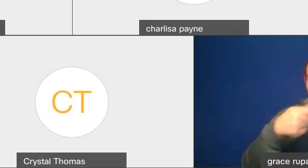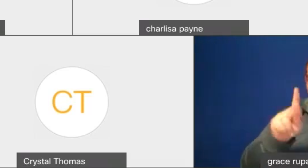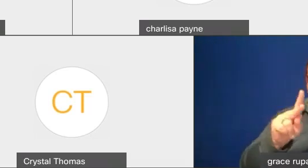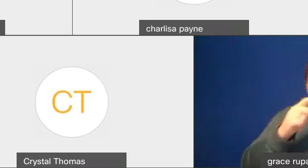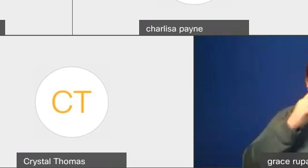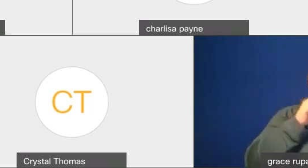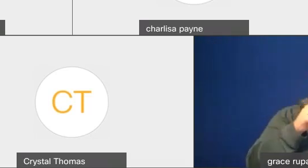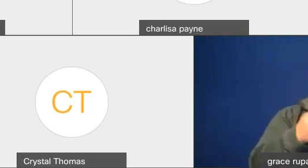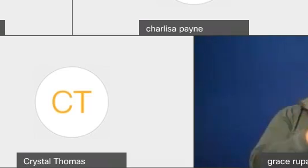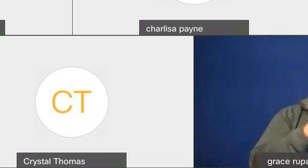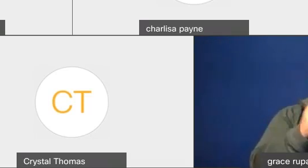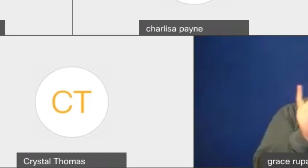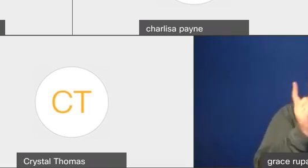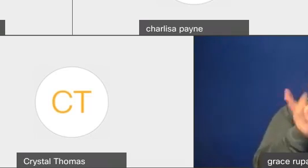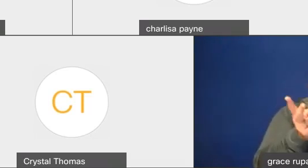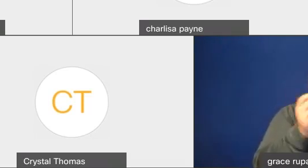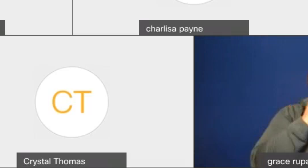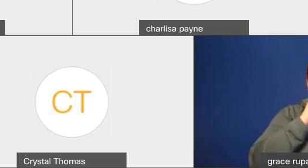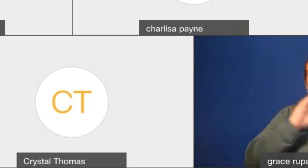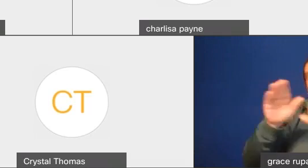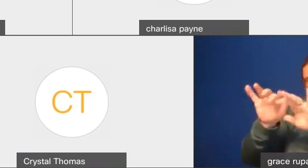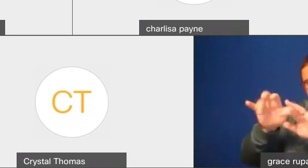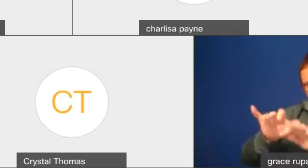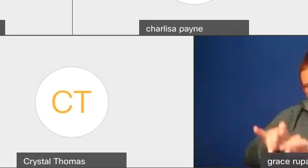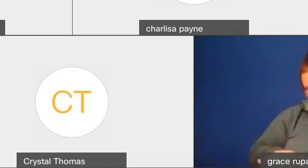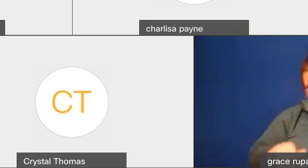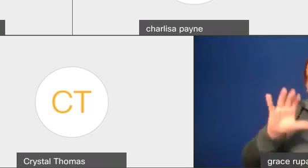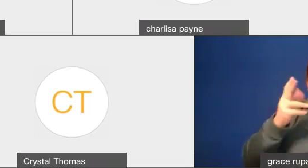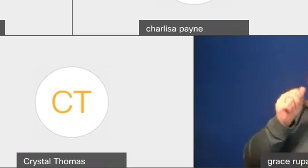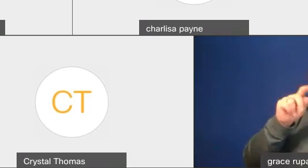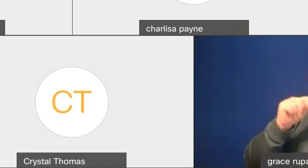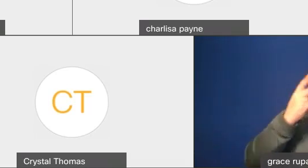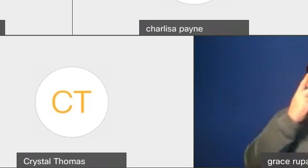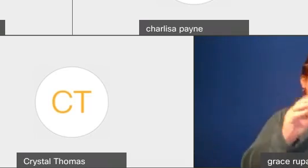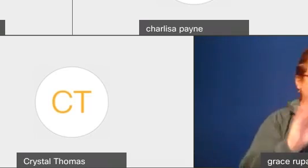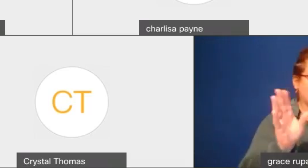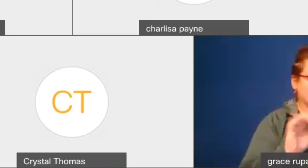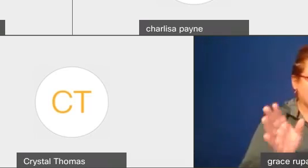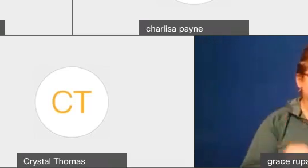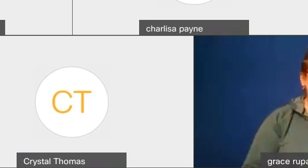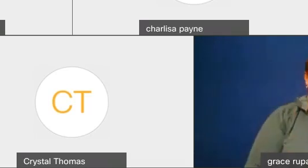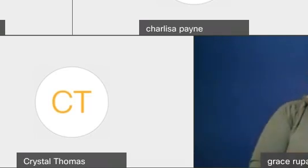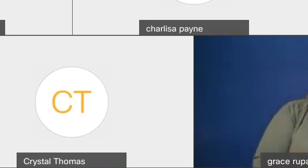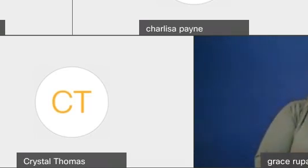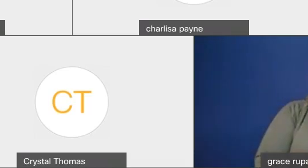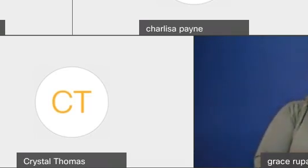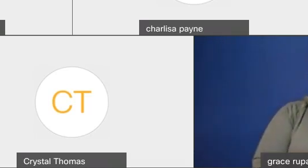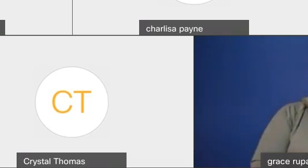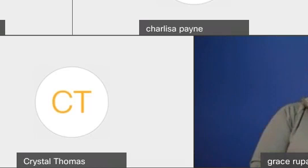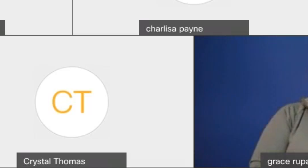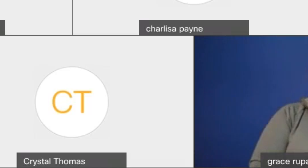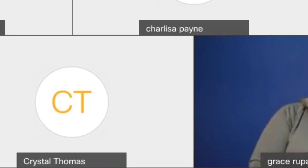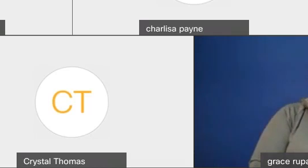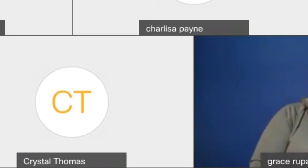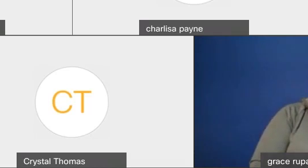will type that in so that people can see the clarification. Our Appendix K actually, most of the Appendix